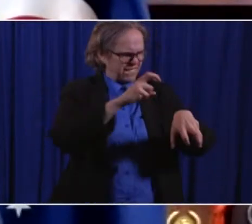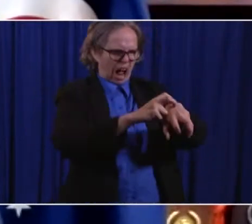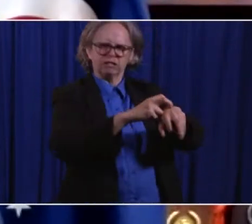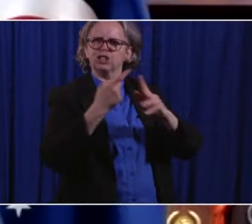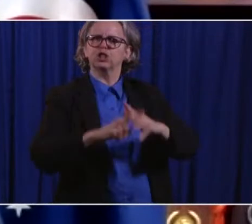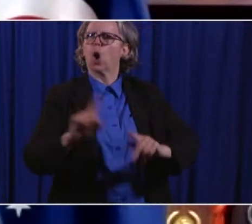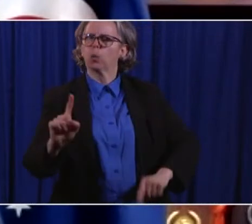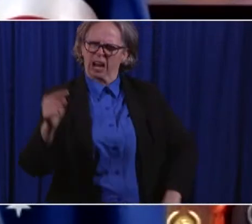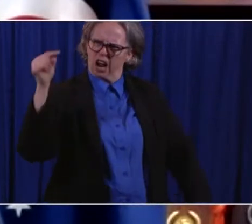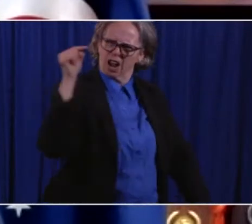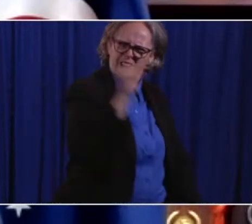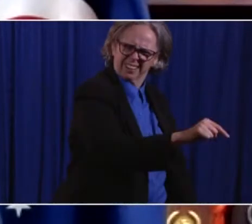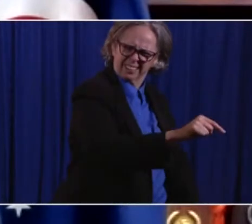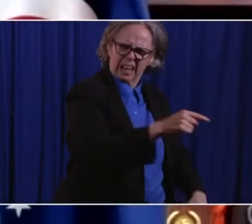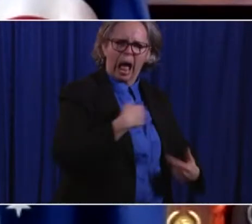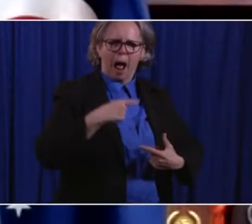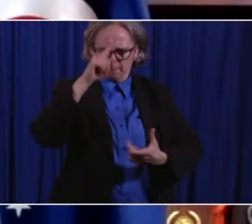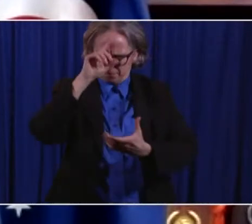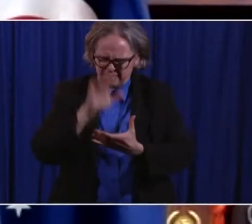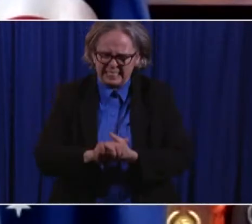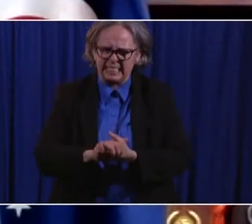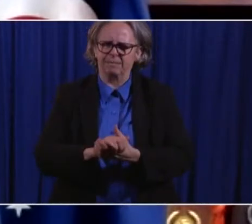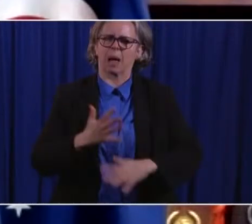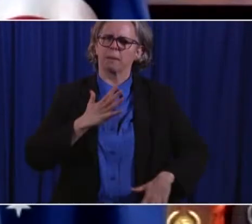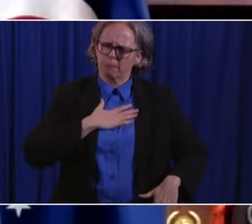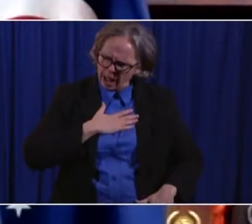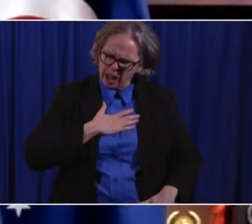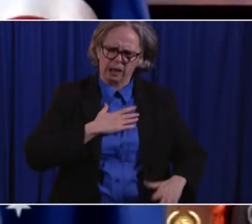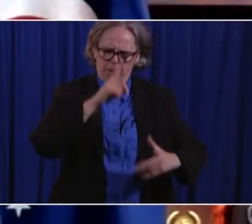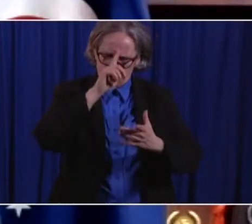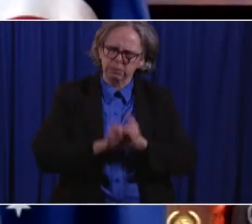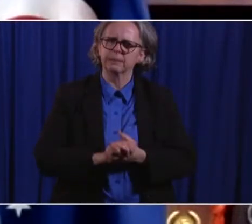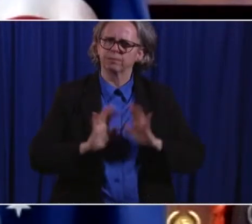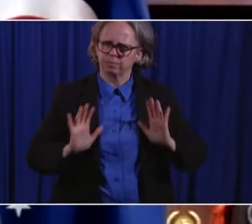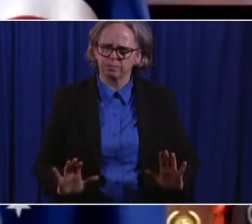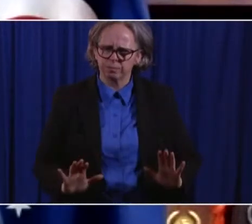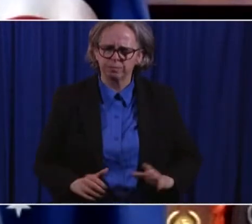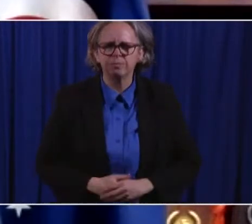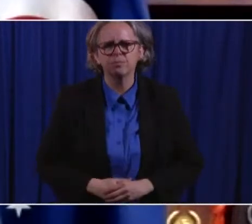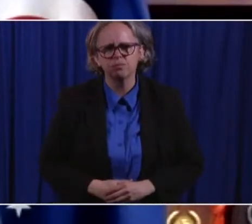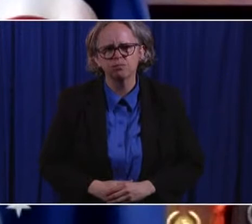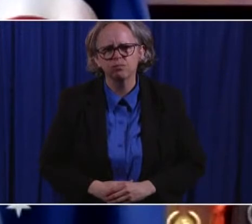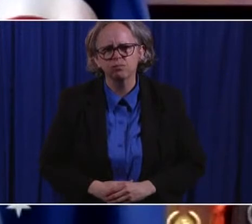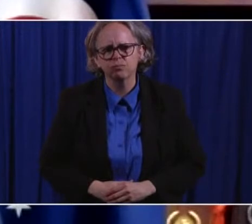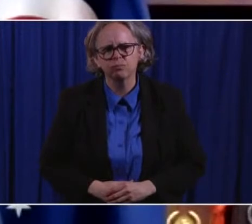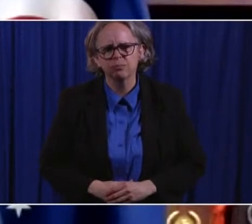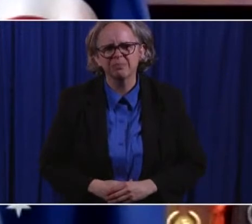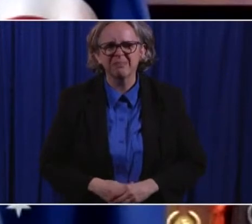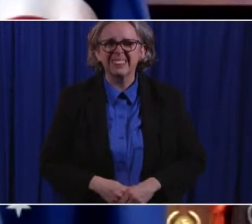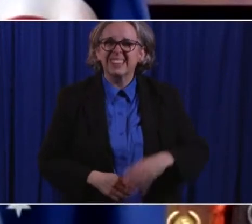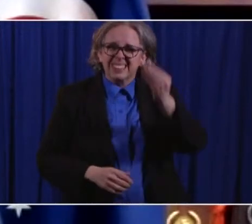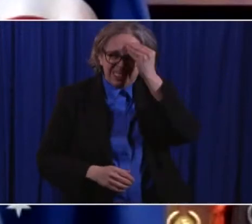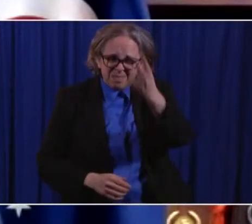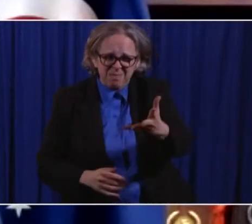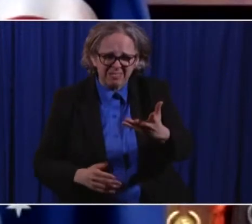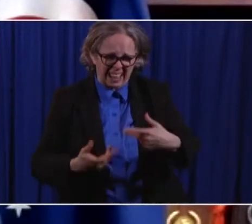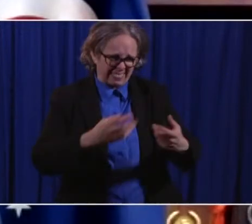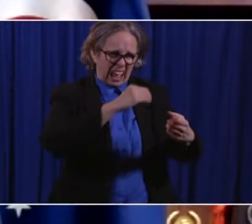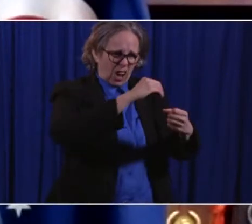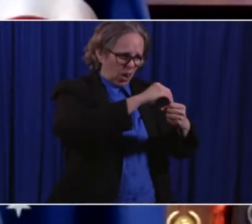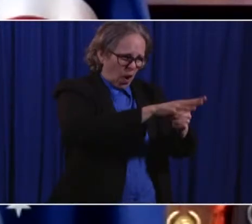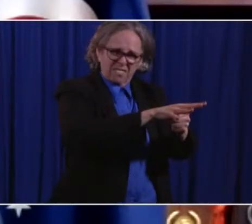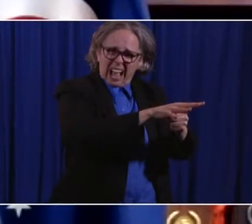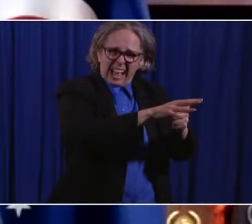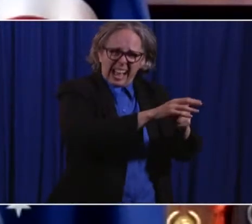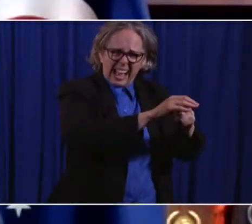my belief that their hiding of information,